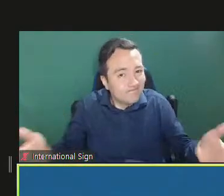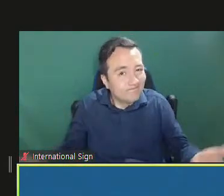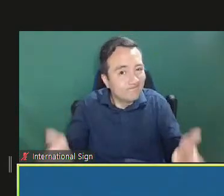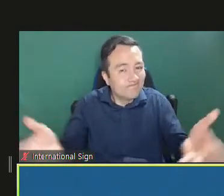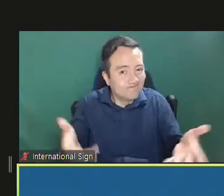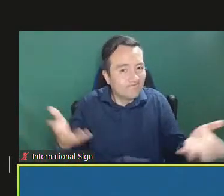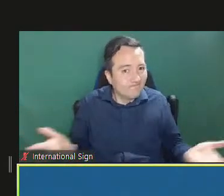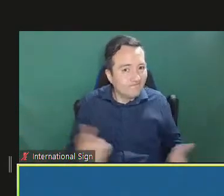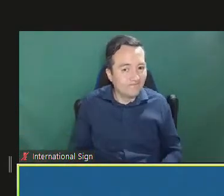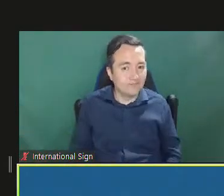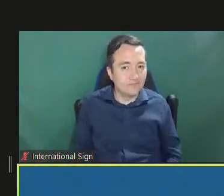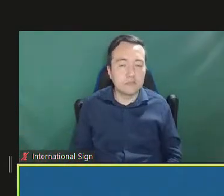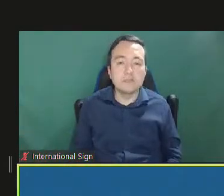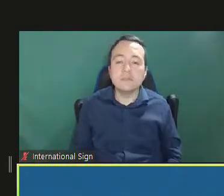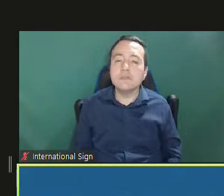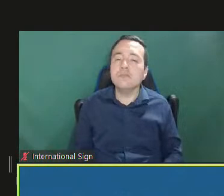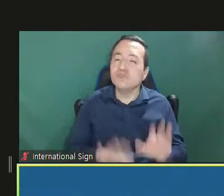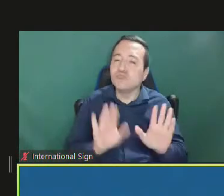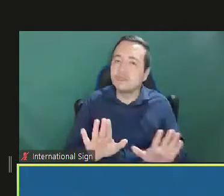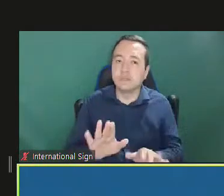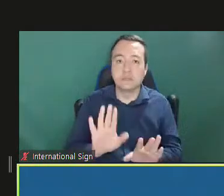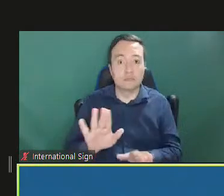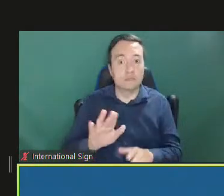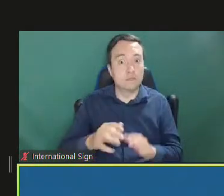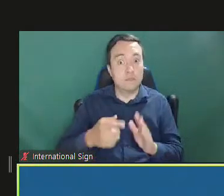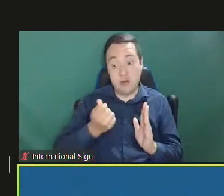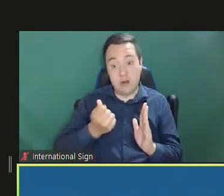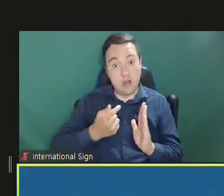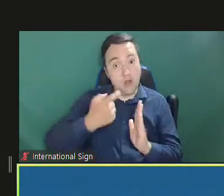currently have them. Let's go to the next slide, please.